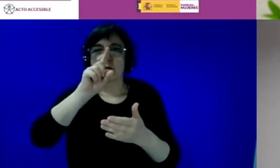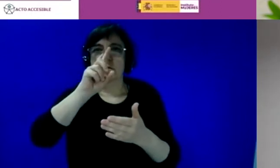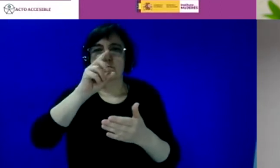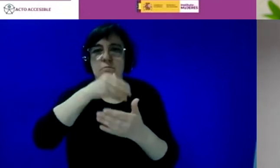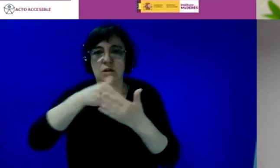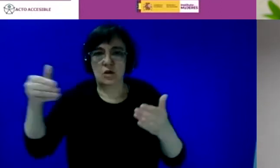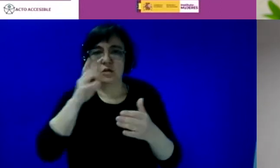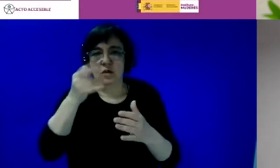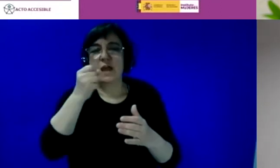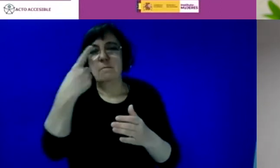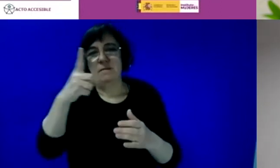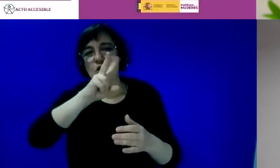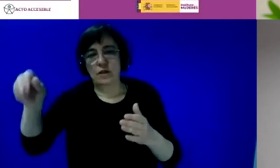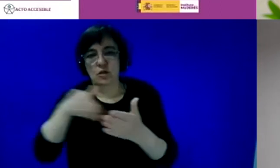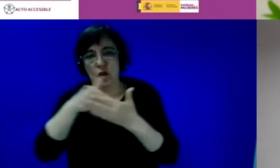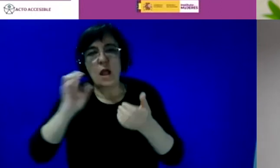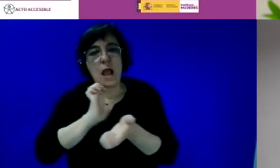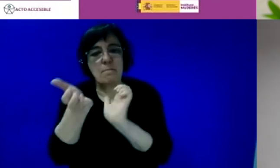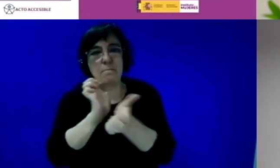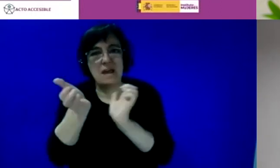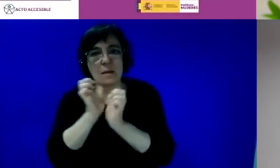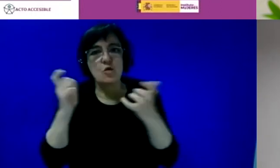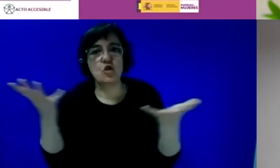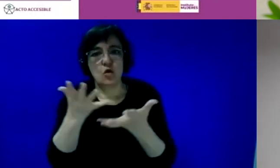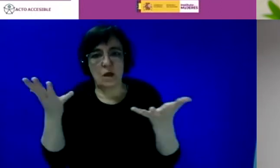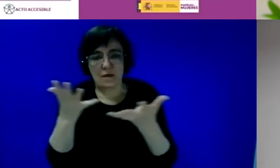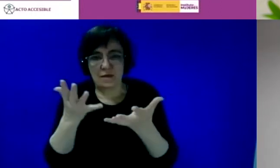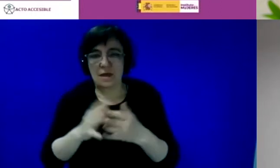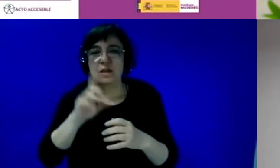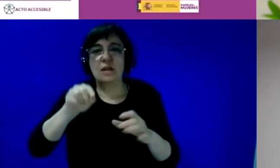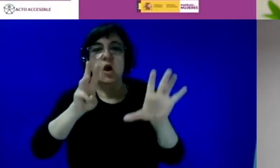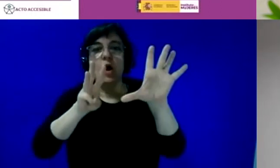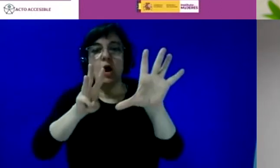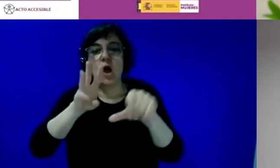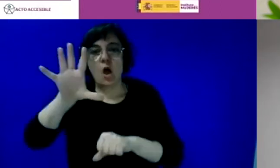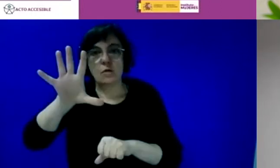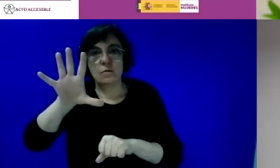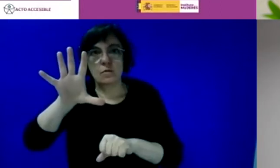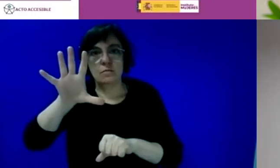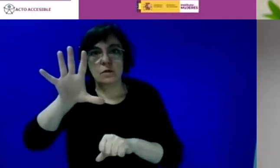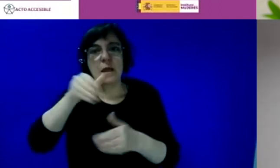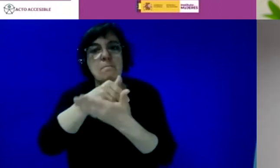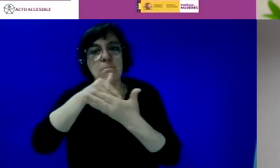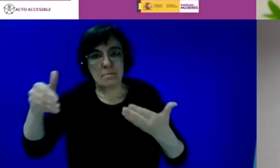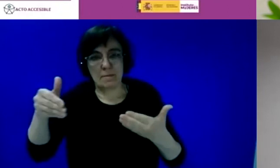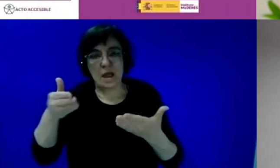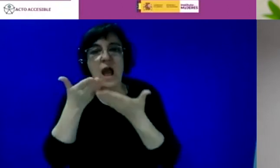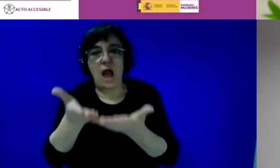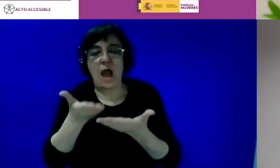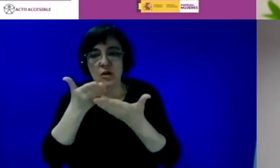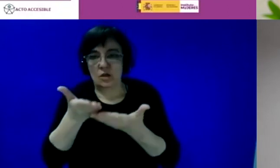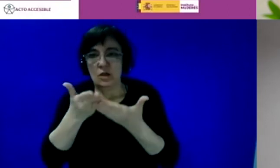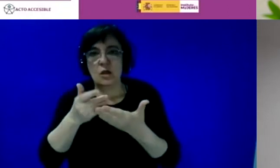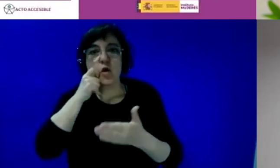and 85 million euro in humanitarian aid is what we understand. So we have been working with